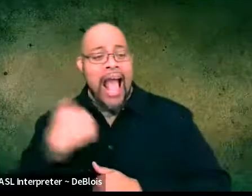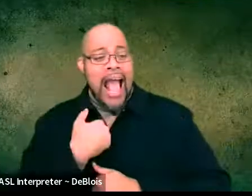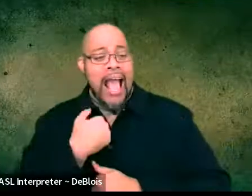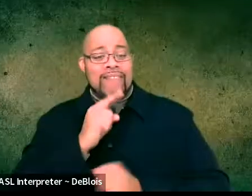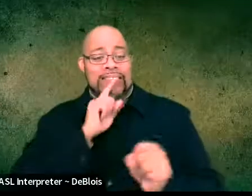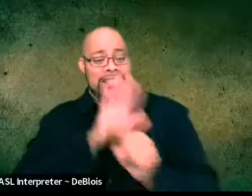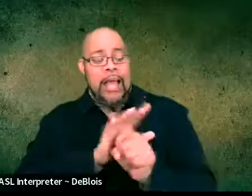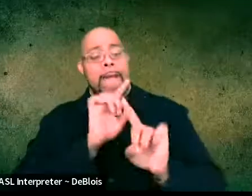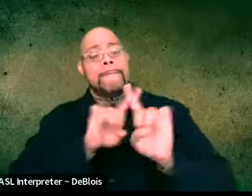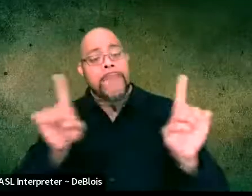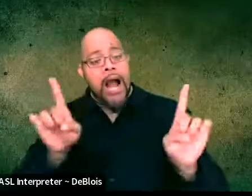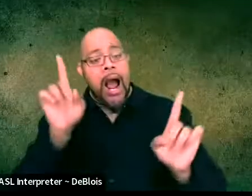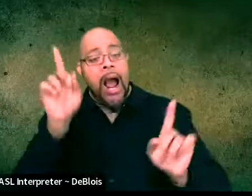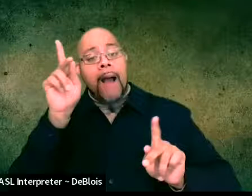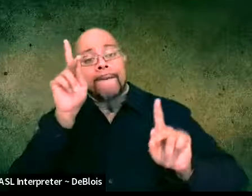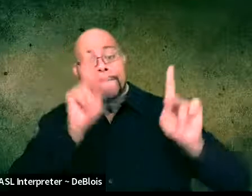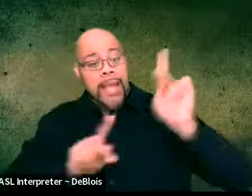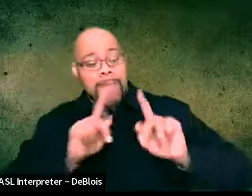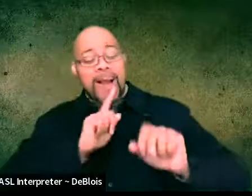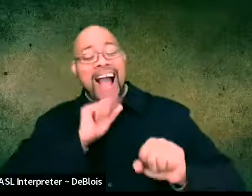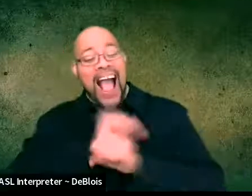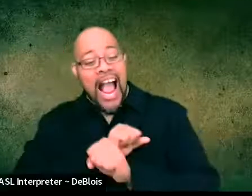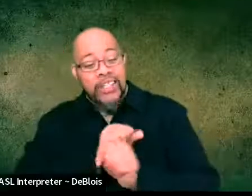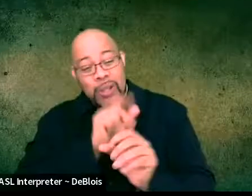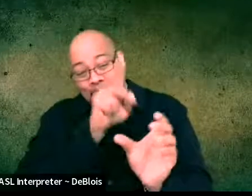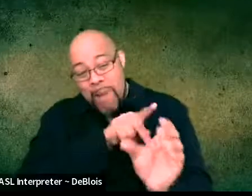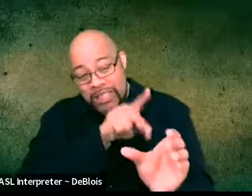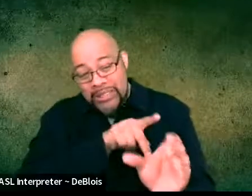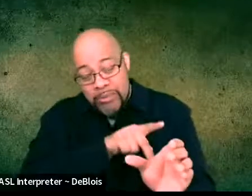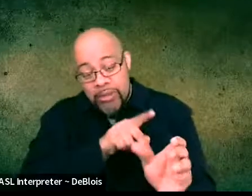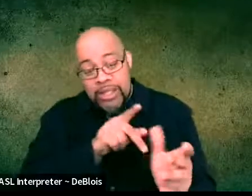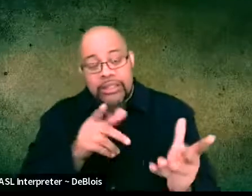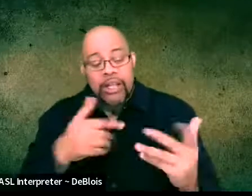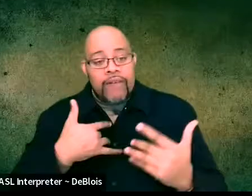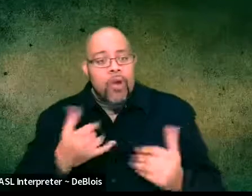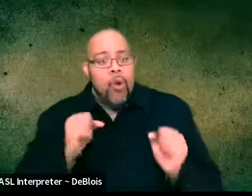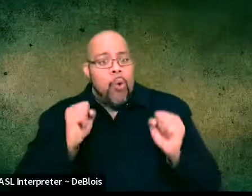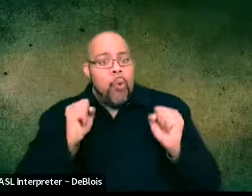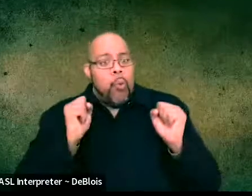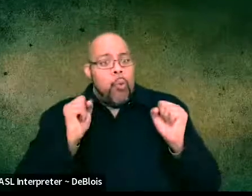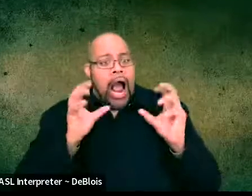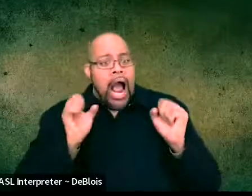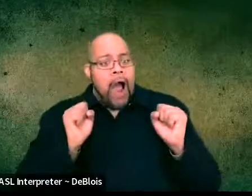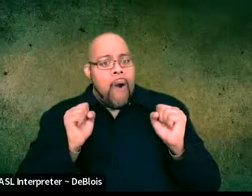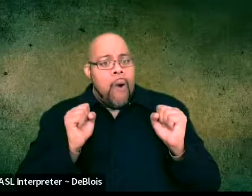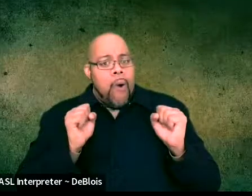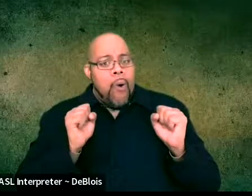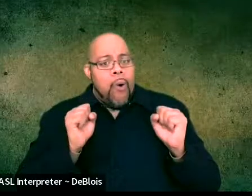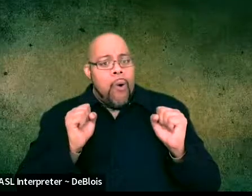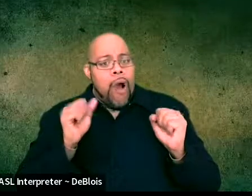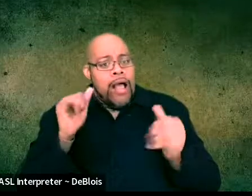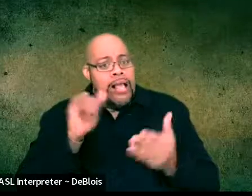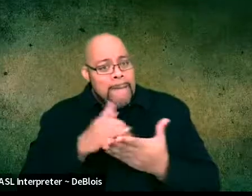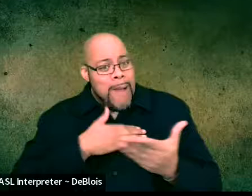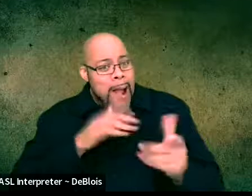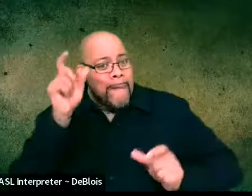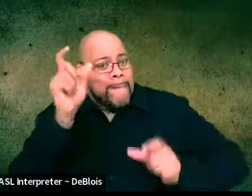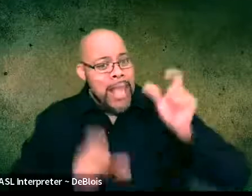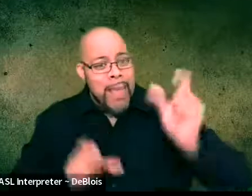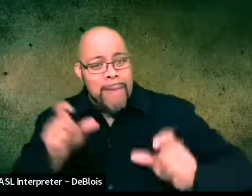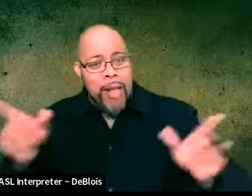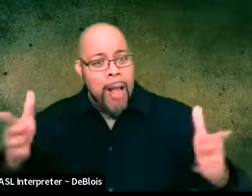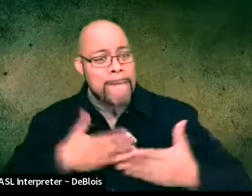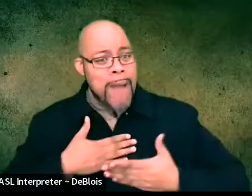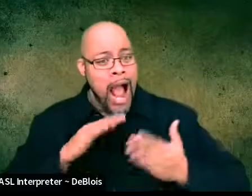dedicated, but folks actually participated and was like, wow, here is my people, here is my